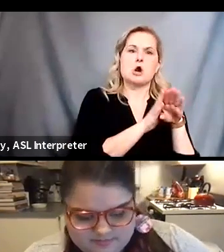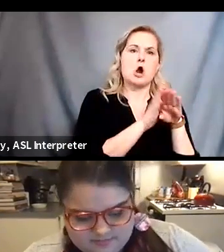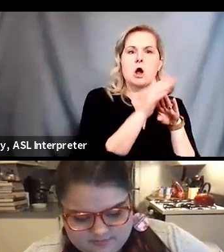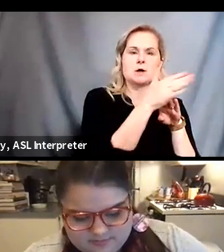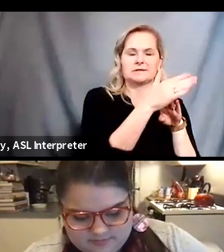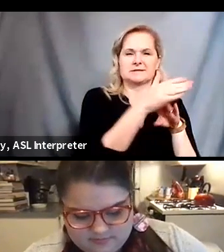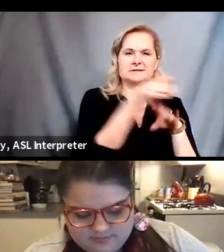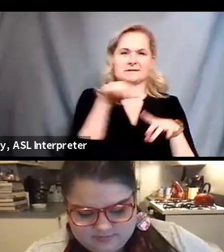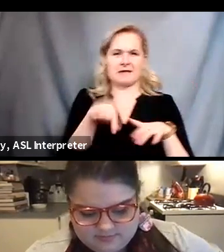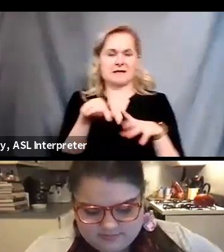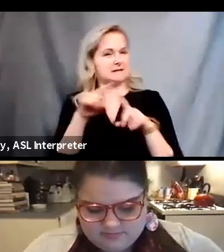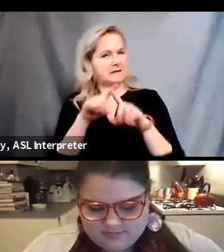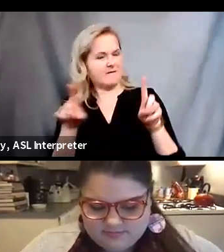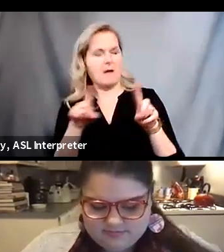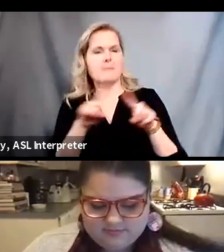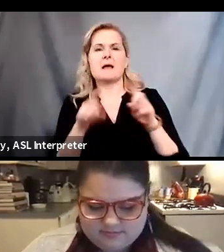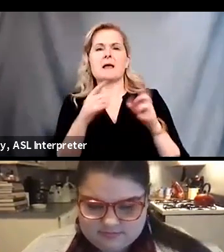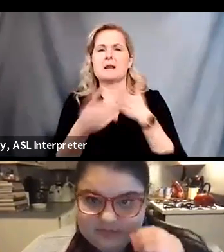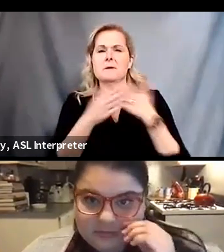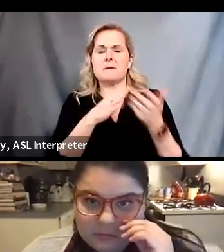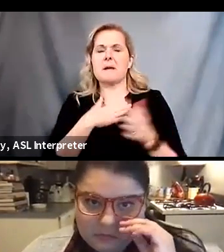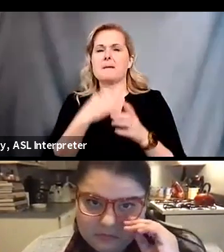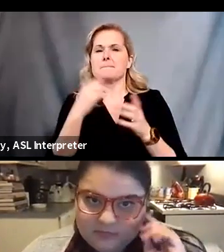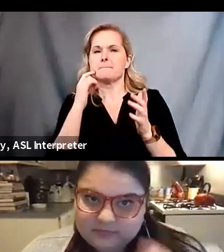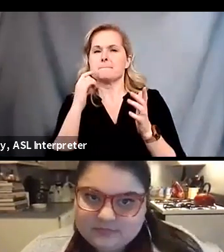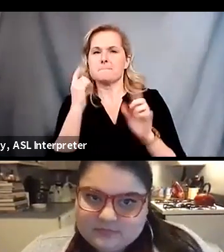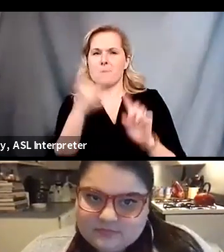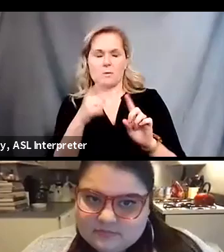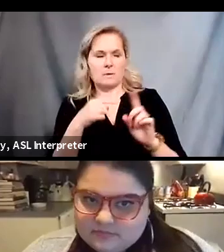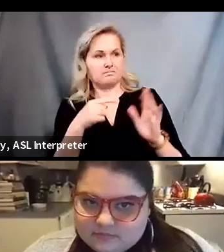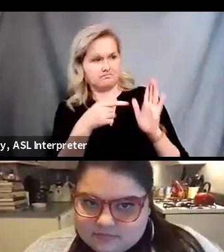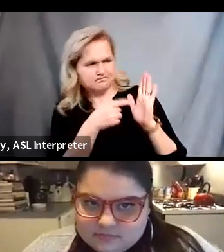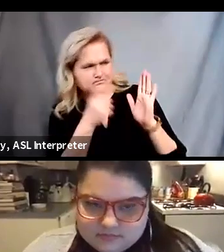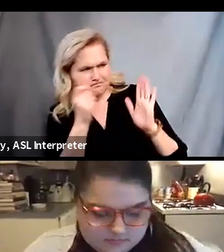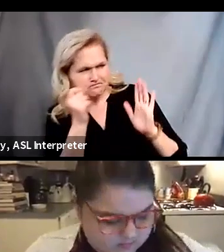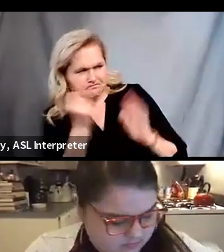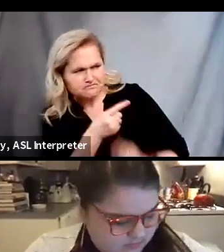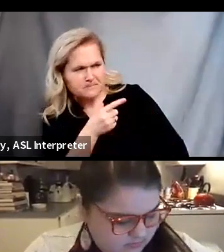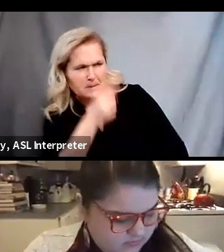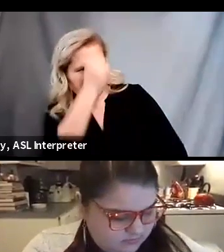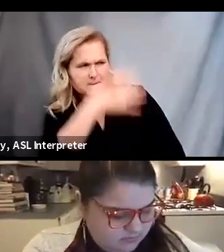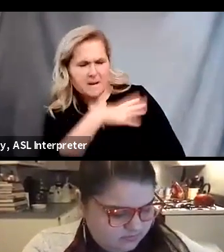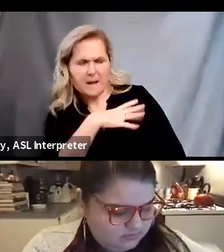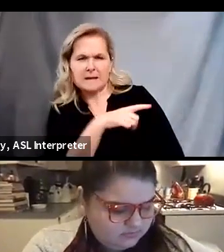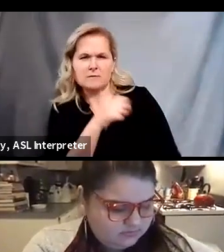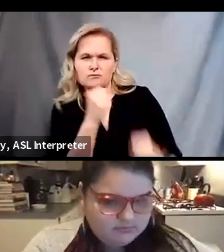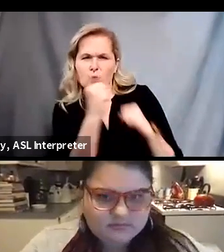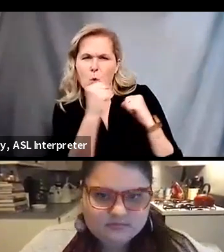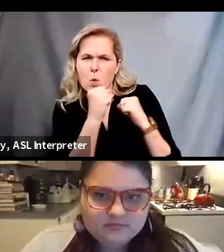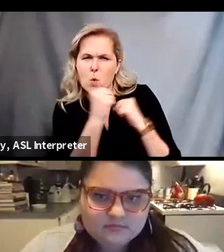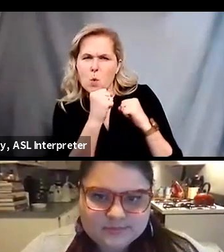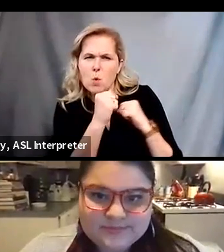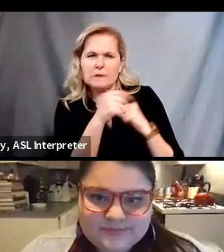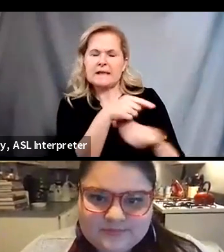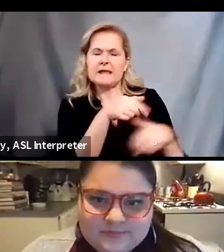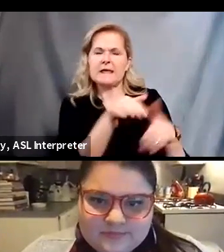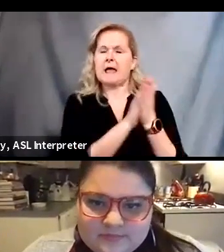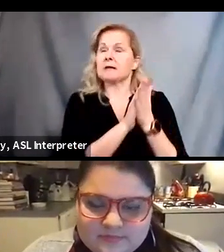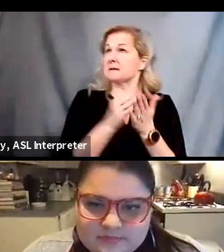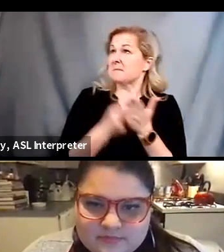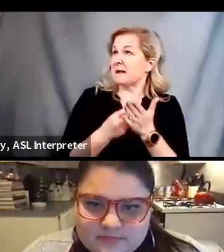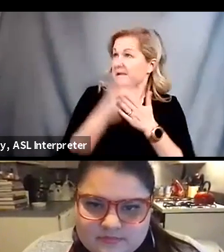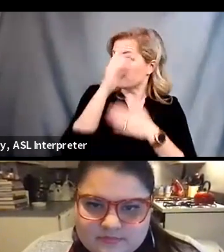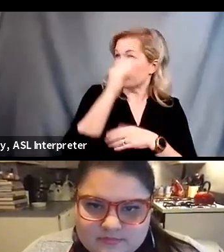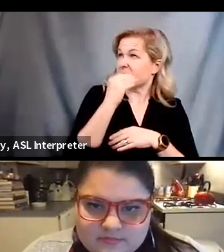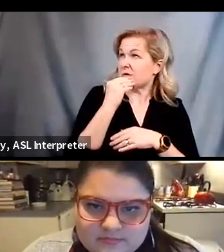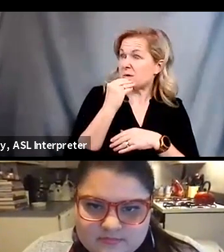So there was a man and he was very underdressed and very cold. And he asked me for some money for food. And so first I gave